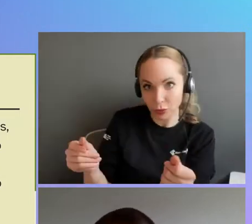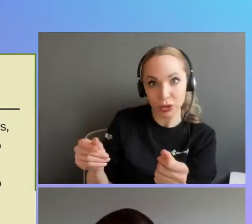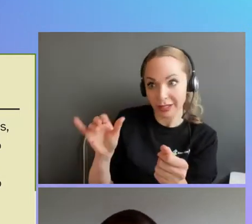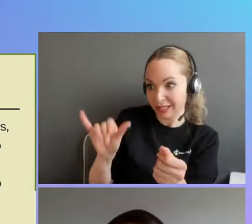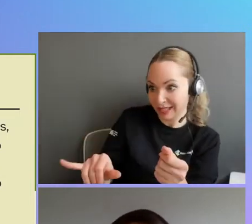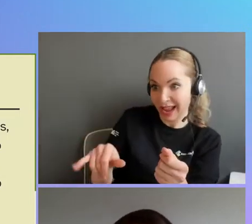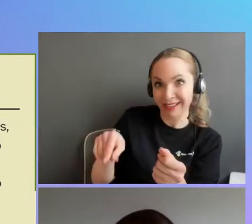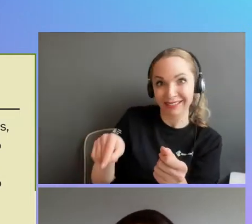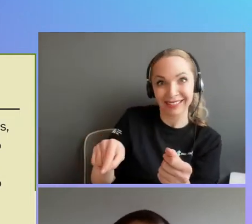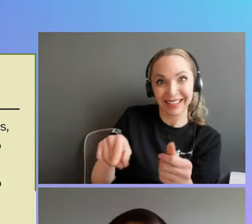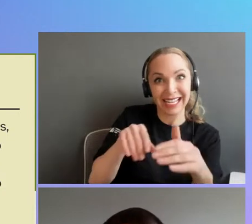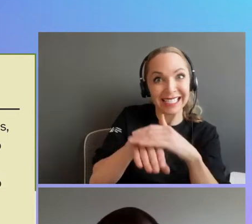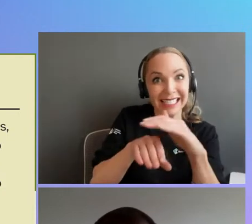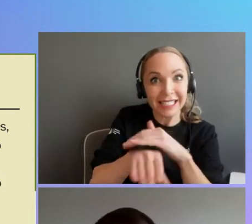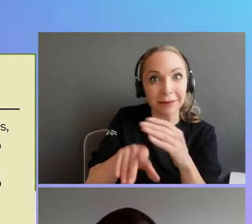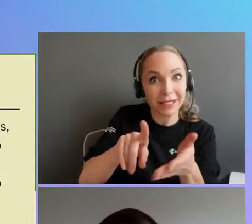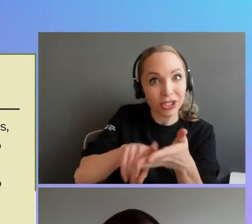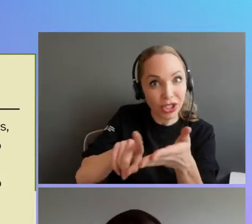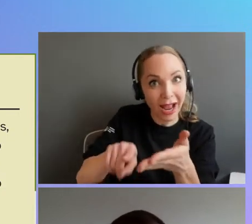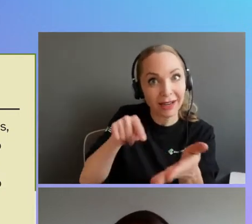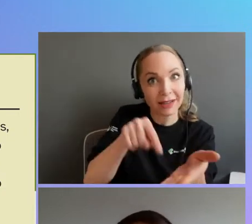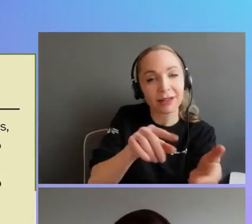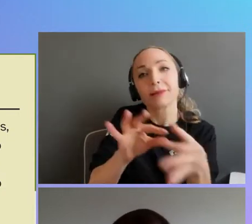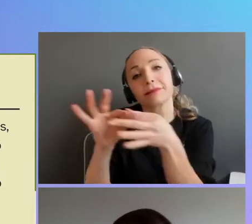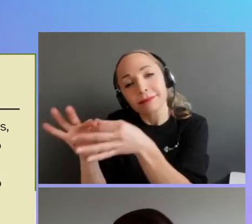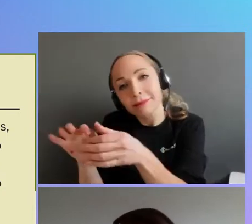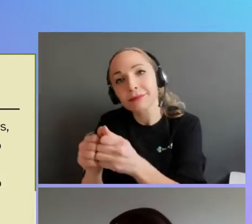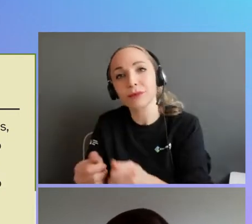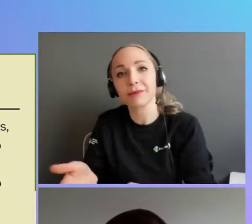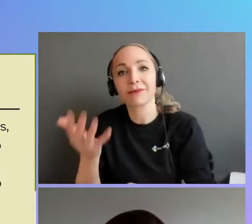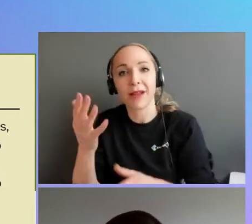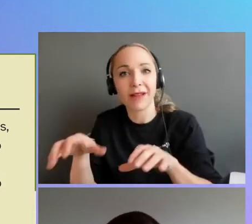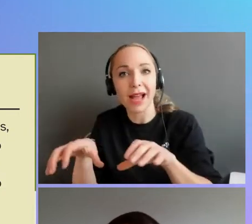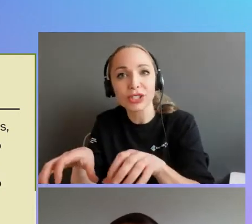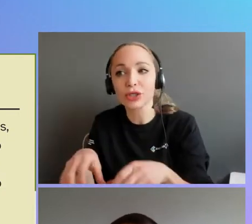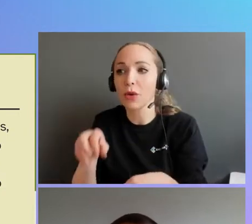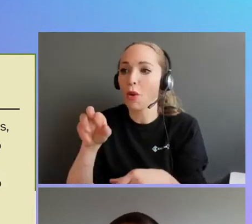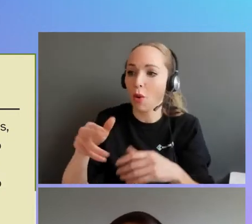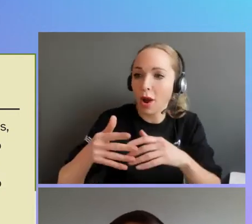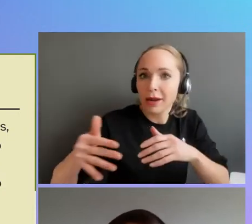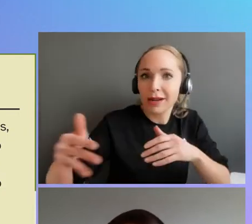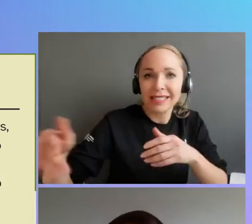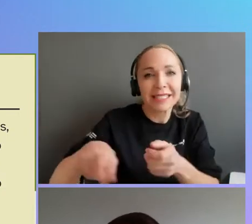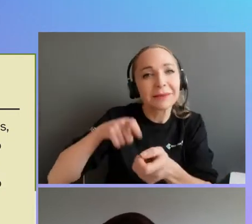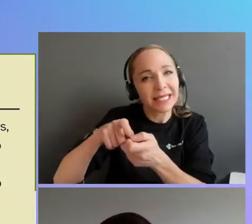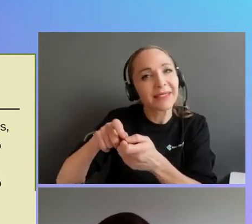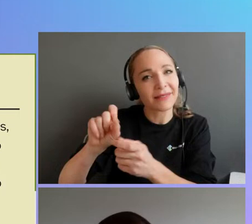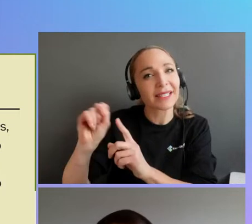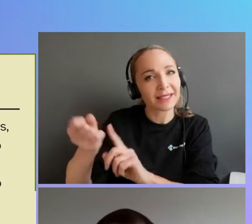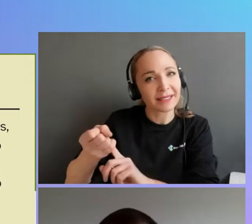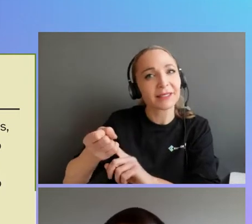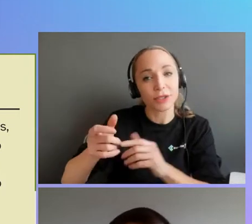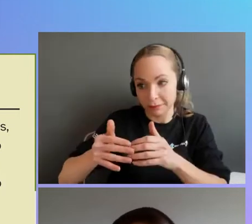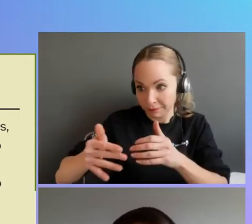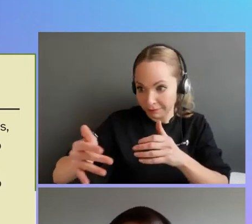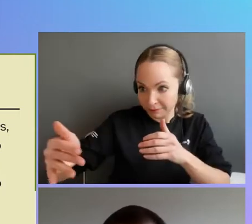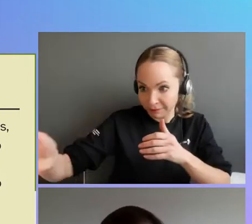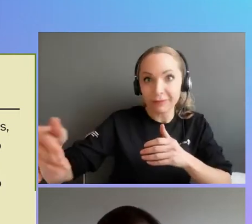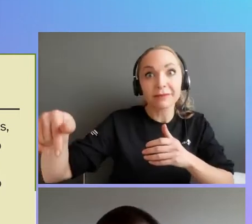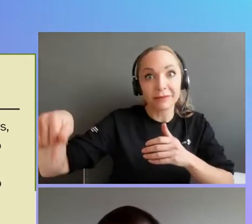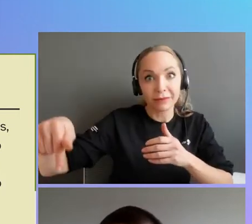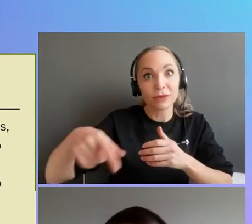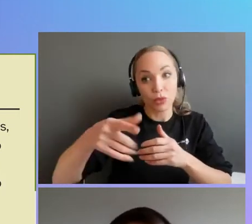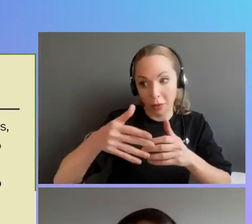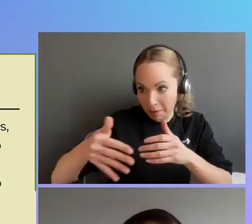5 actions, behind different conditions. You can reach those conditions and then confirm that the